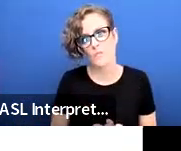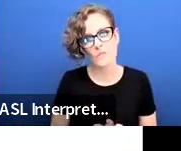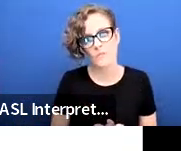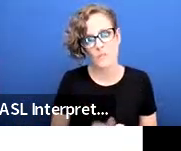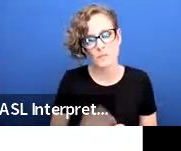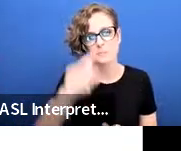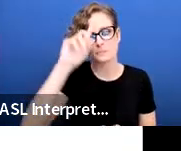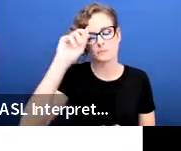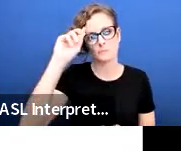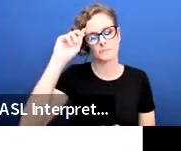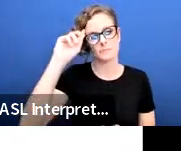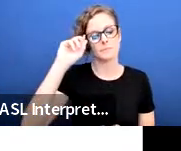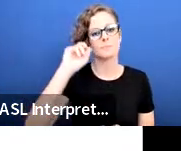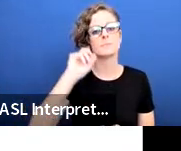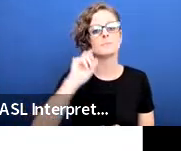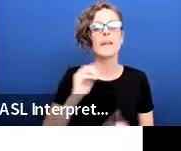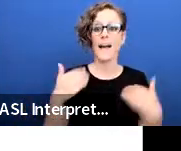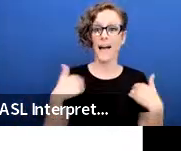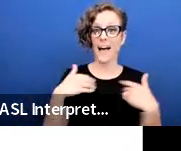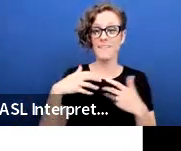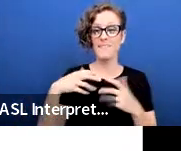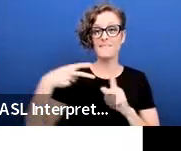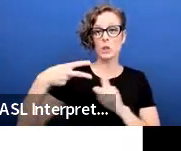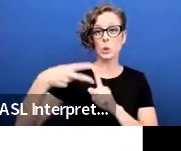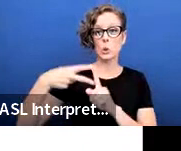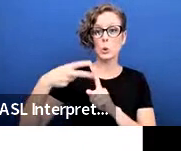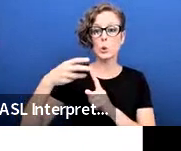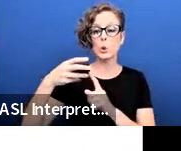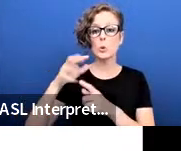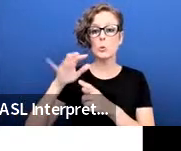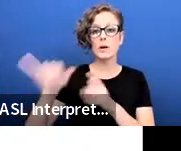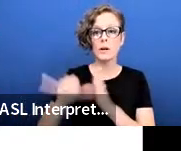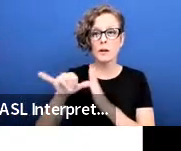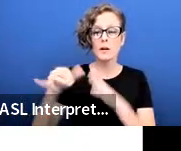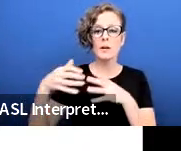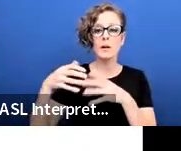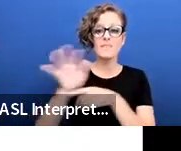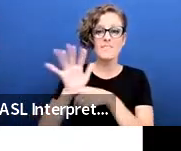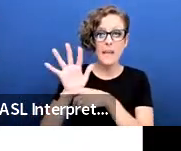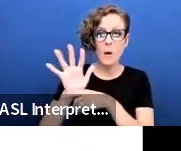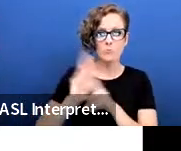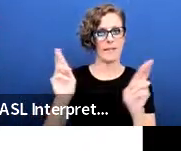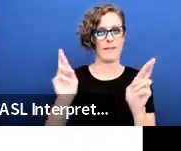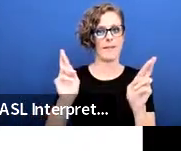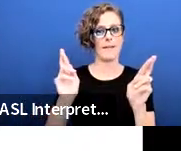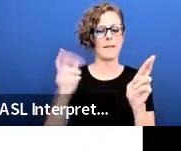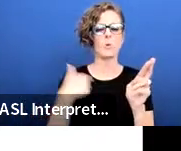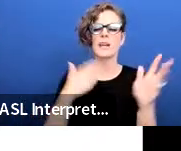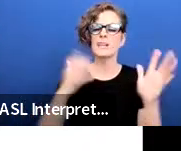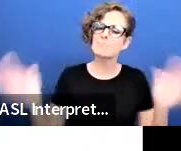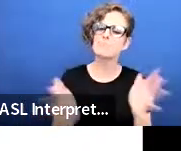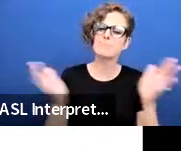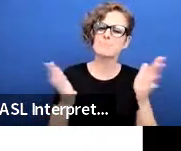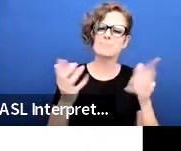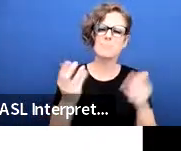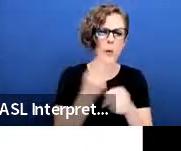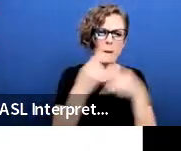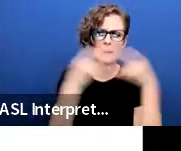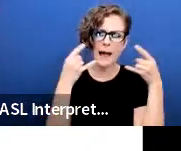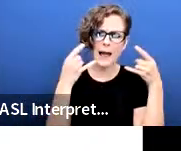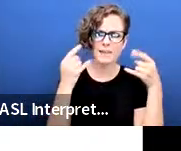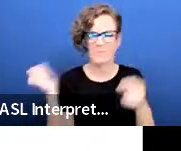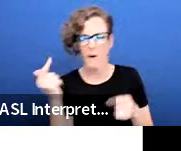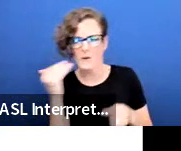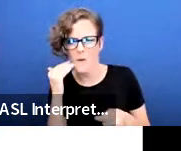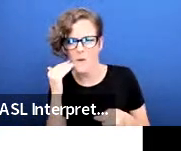We have prepared some videos. We are still big believers in masks. I think people know that in this group. It's a